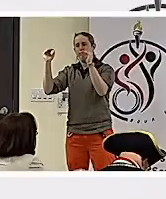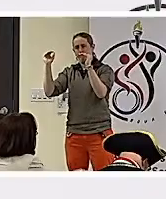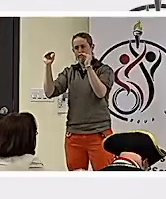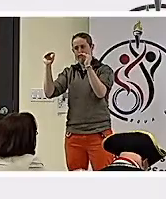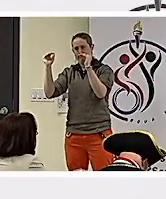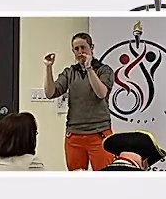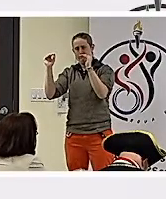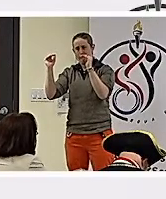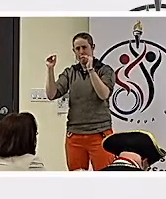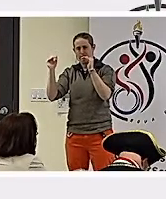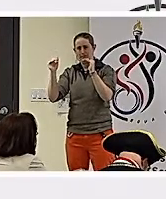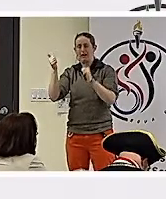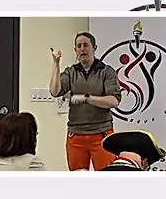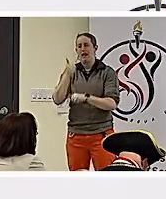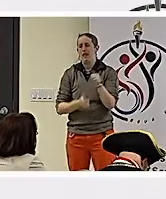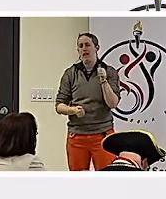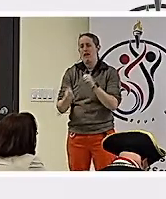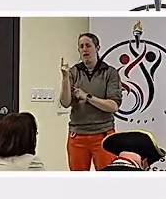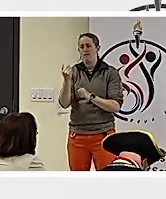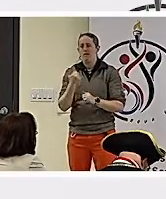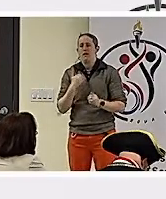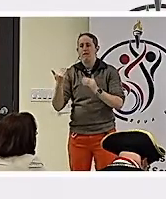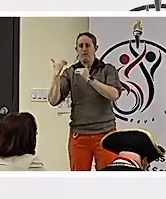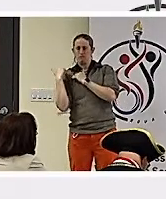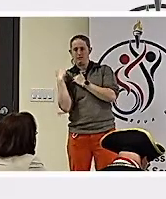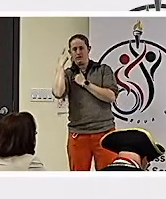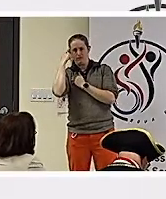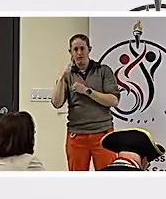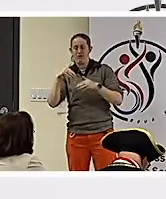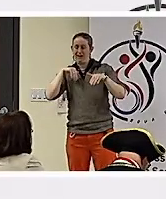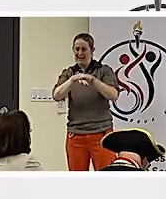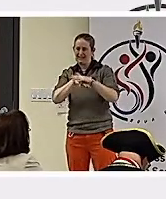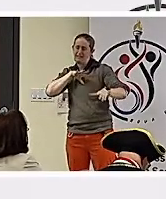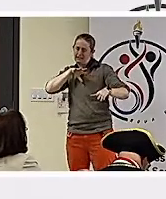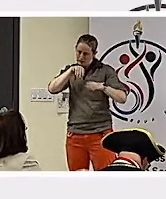responsibility to ensure that access includes everyone. Thank you.